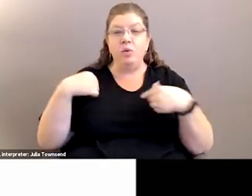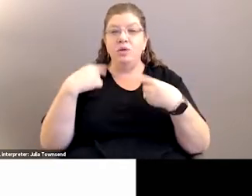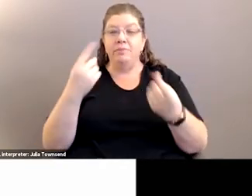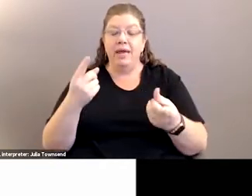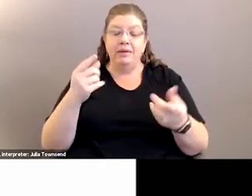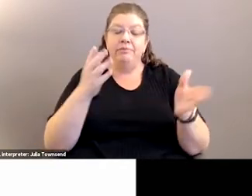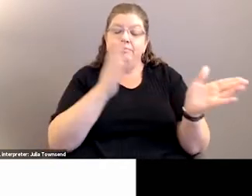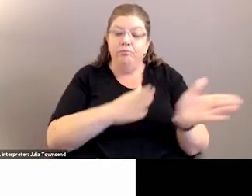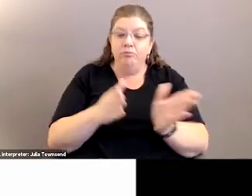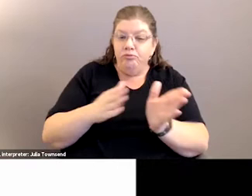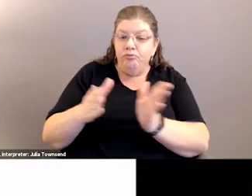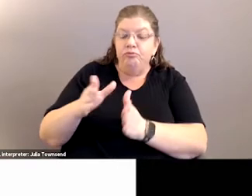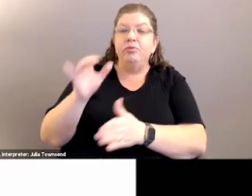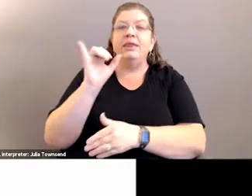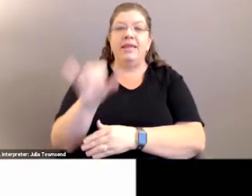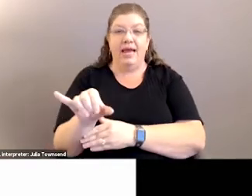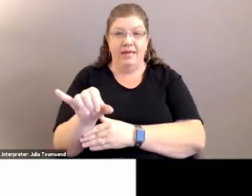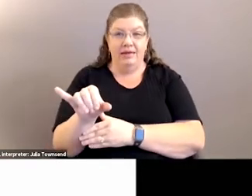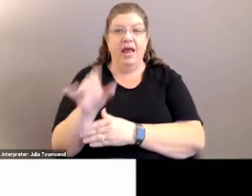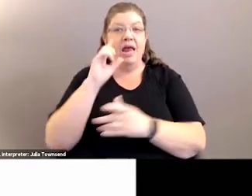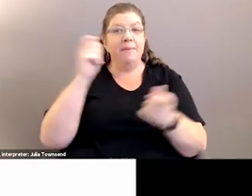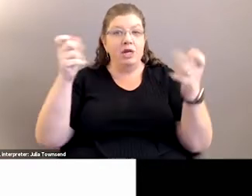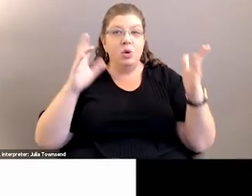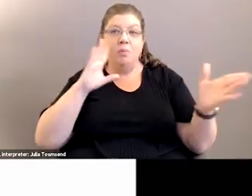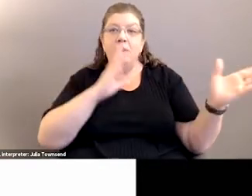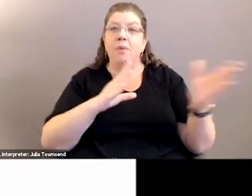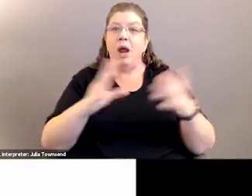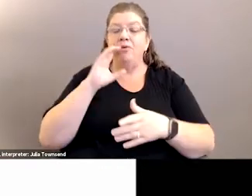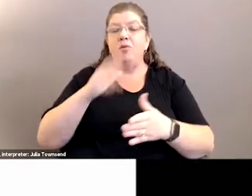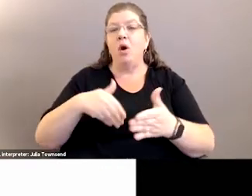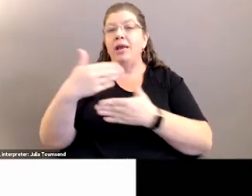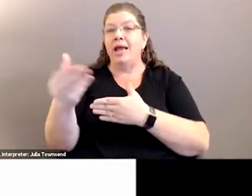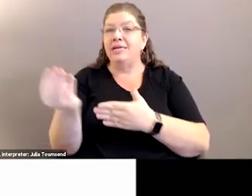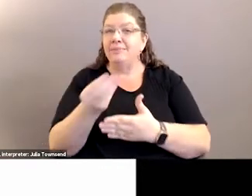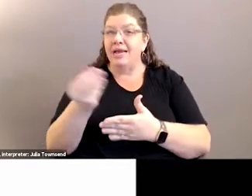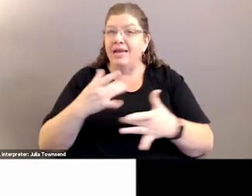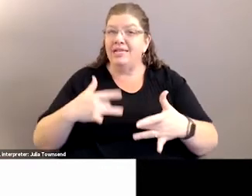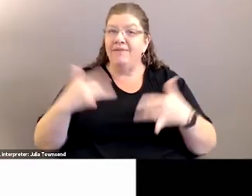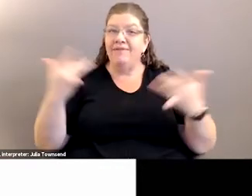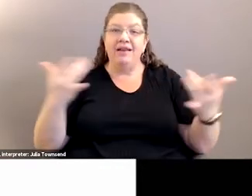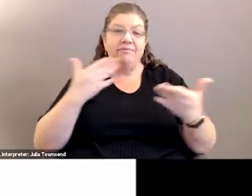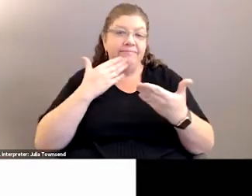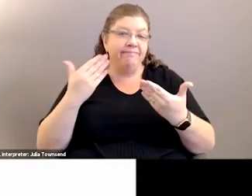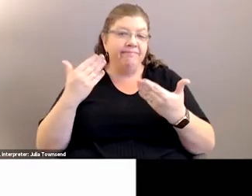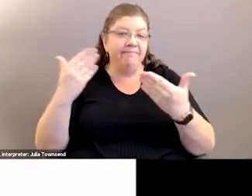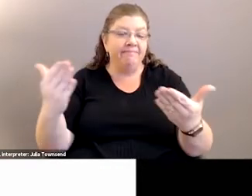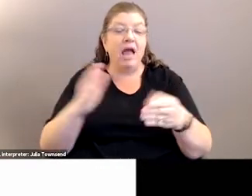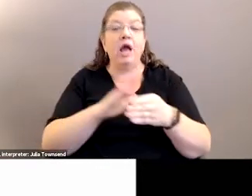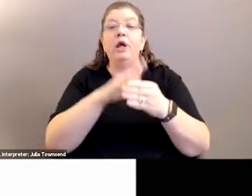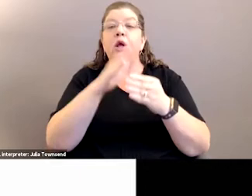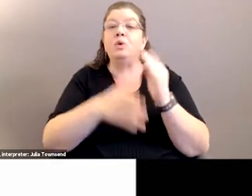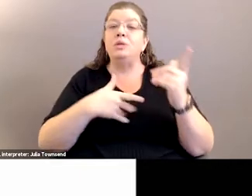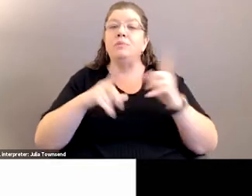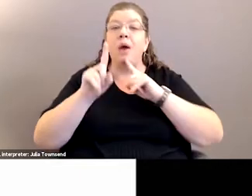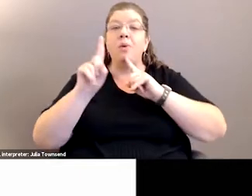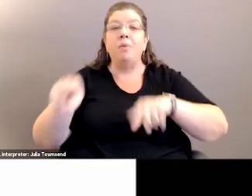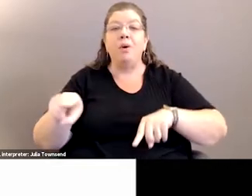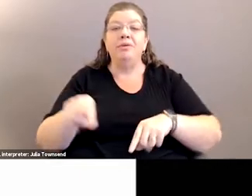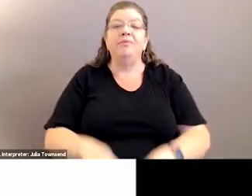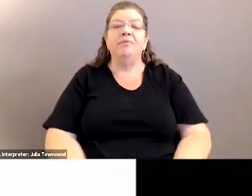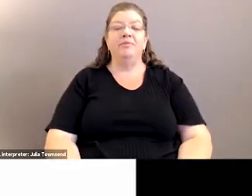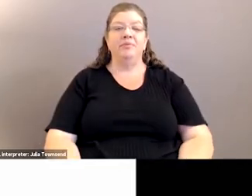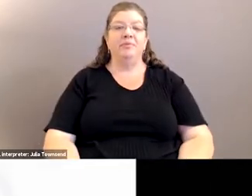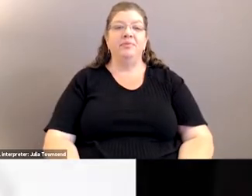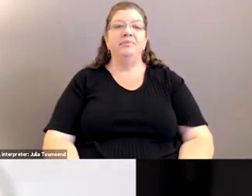ptosis and administrators who've been preparing for next monday's um event and that concludes my report to the board